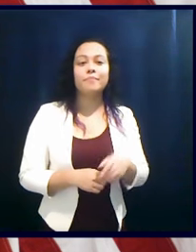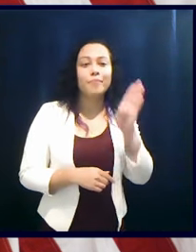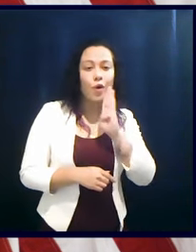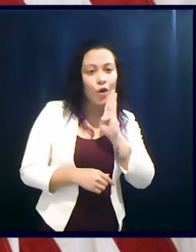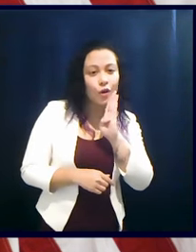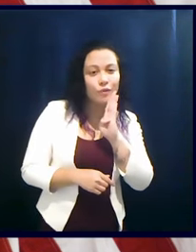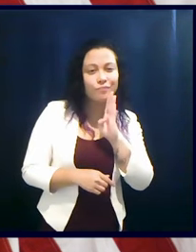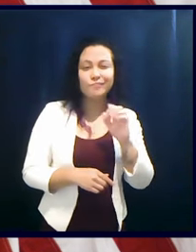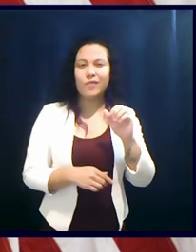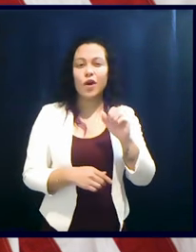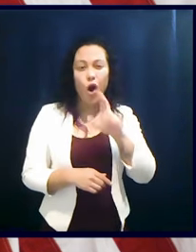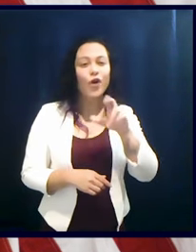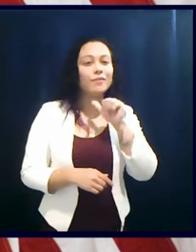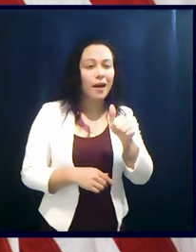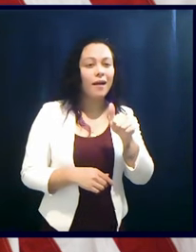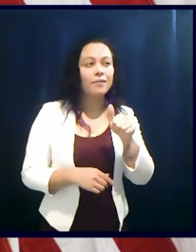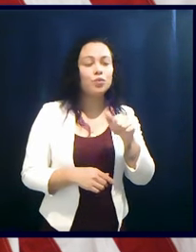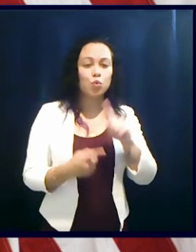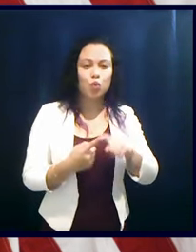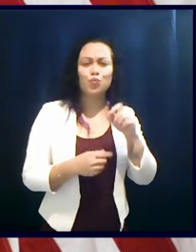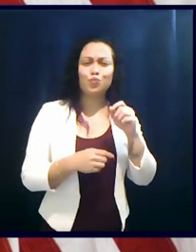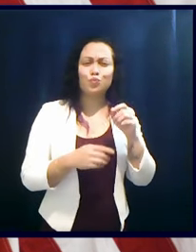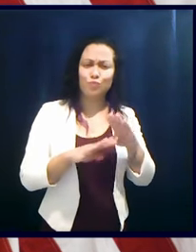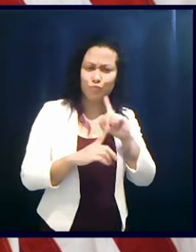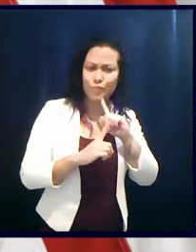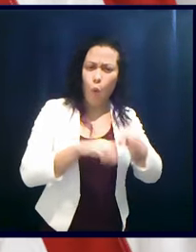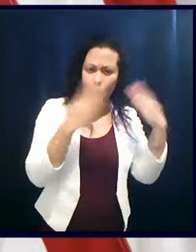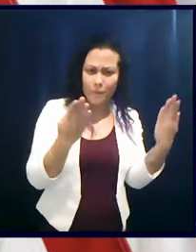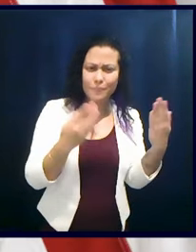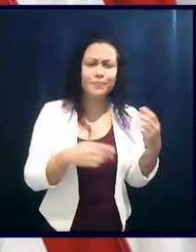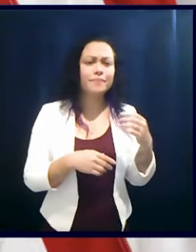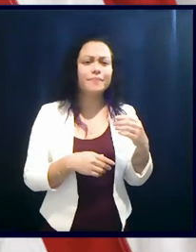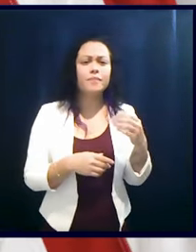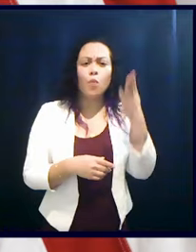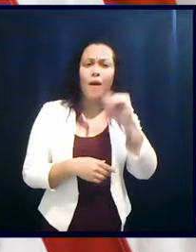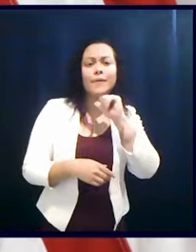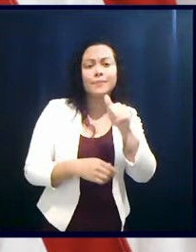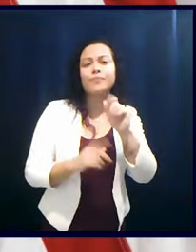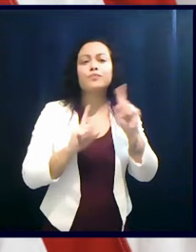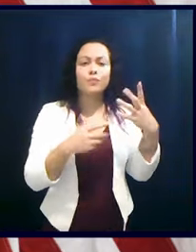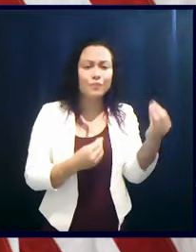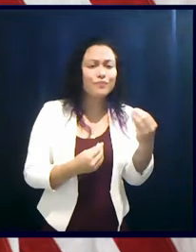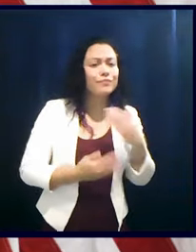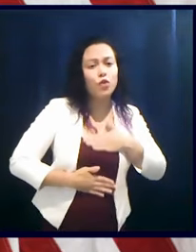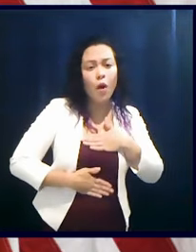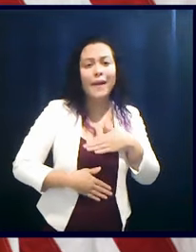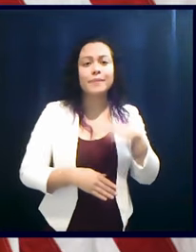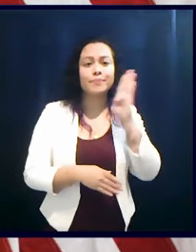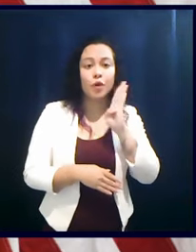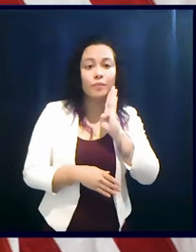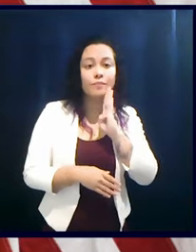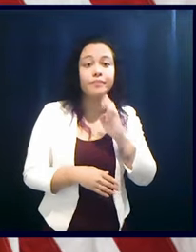Bars aren't not to remain open under no circumstances. So why not go out and enjoy a beer tonight? Because it's